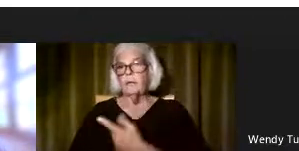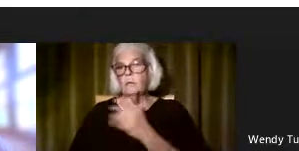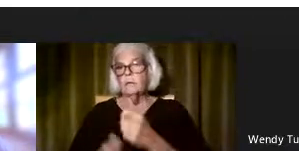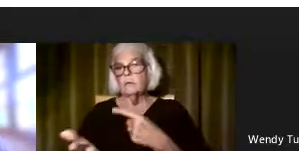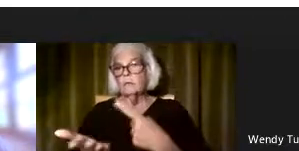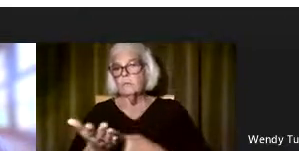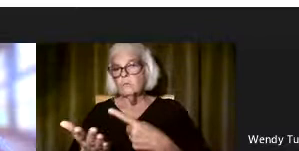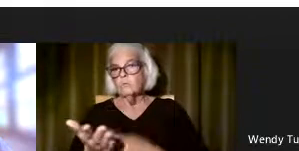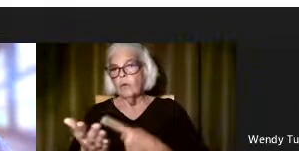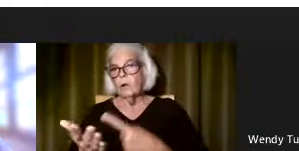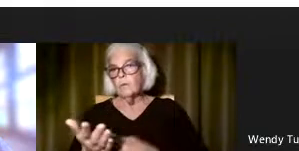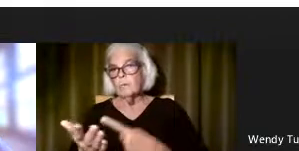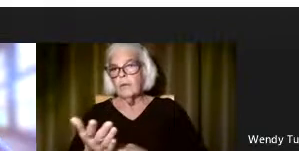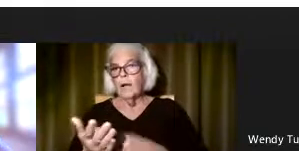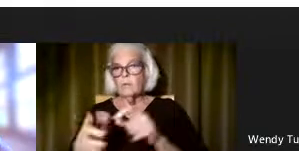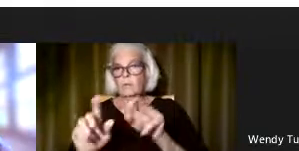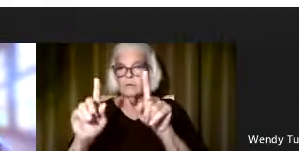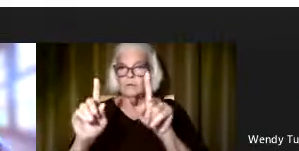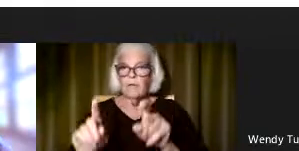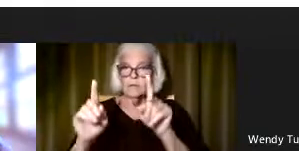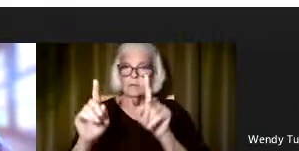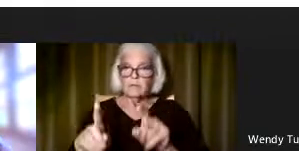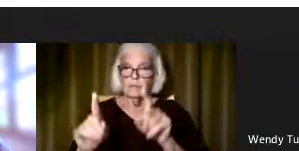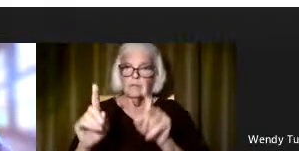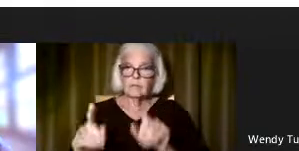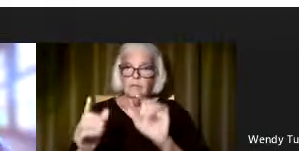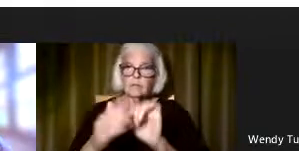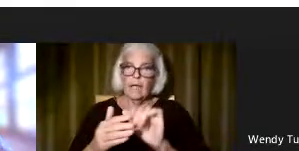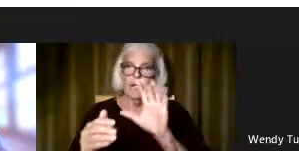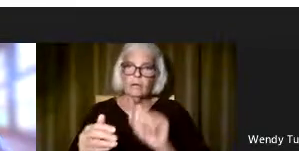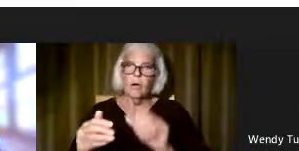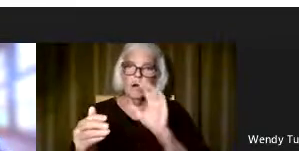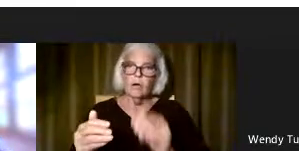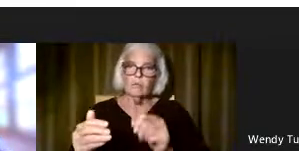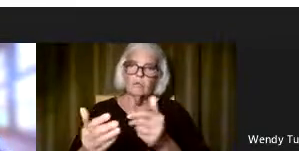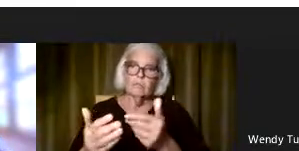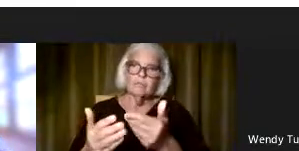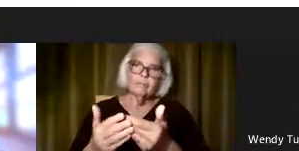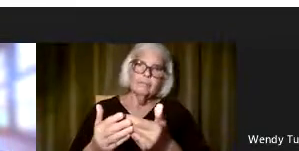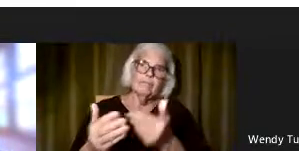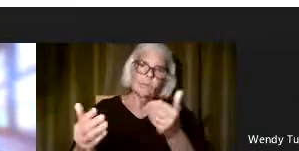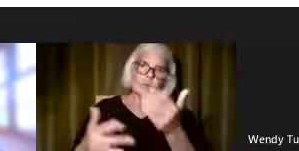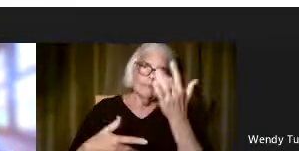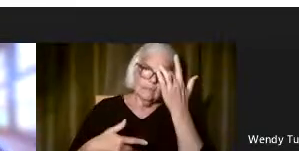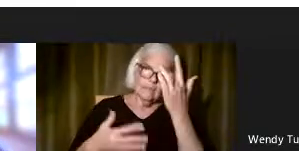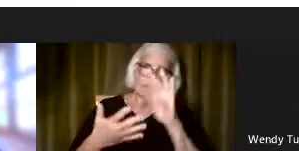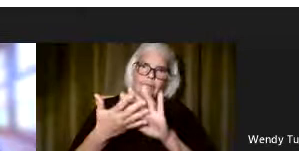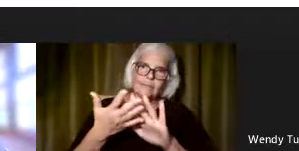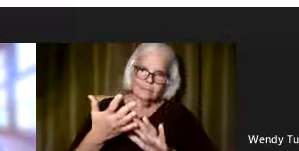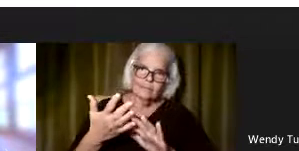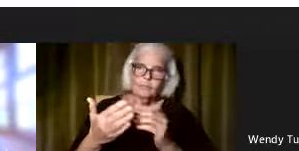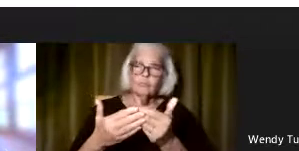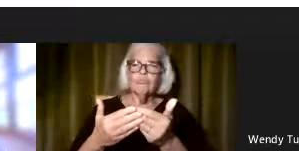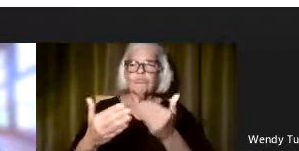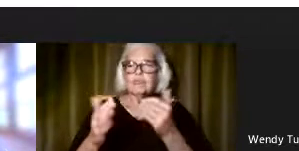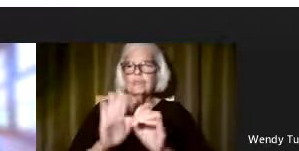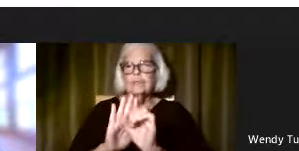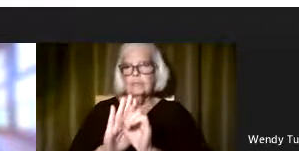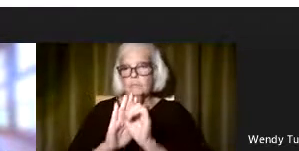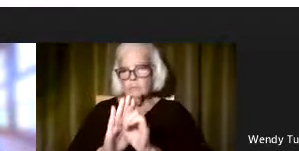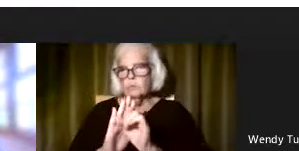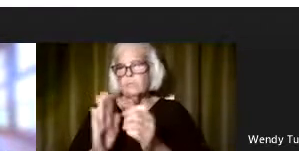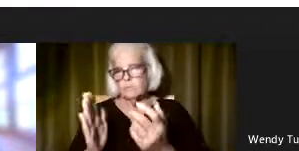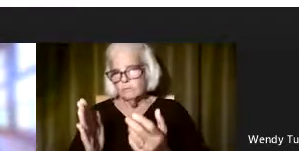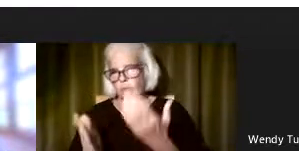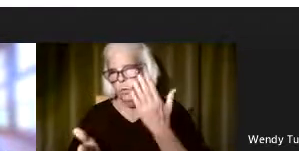for childcare centers. So now I feel like I'm just rambling a little bit, but there's a couple websites here, or a couple links. Our website's